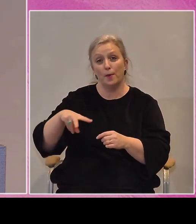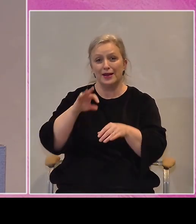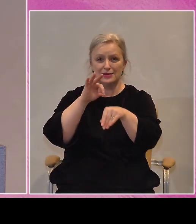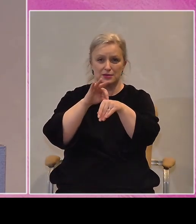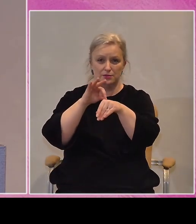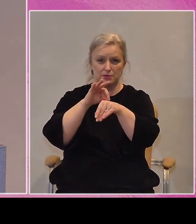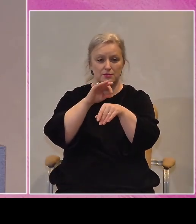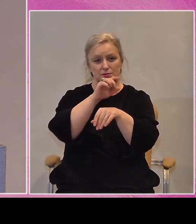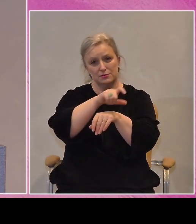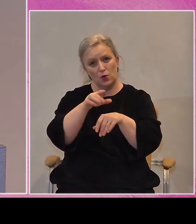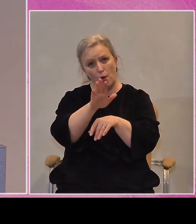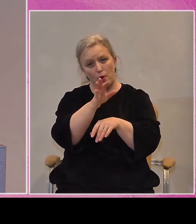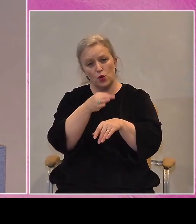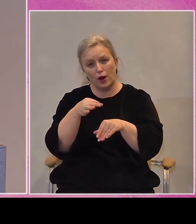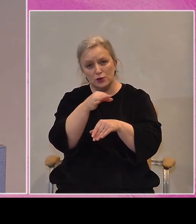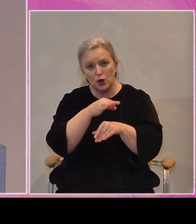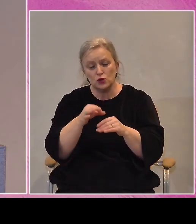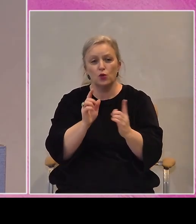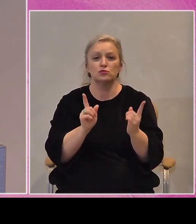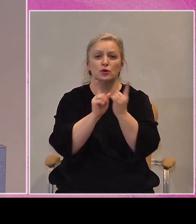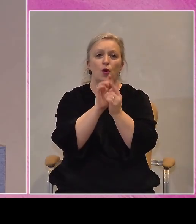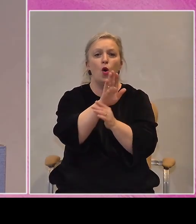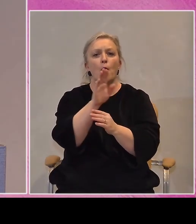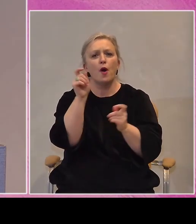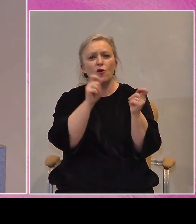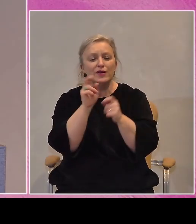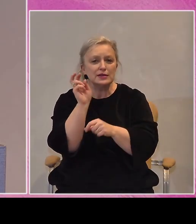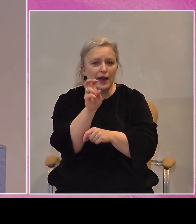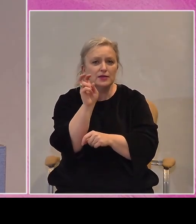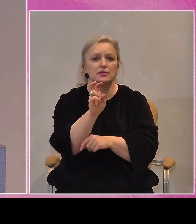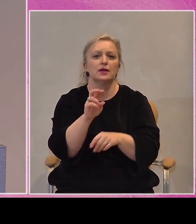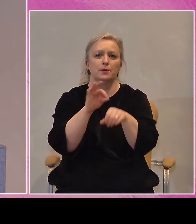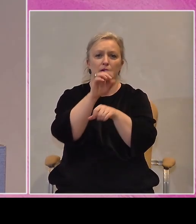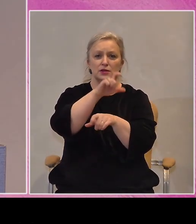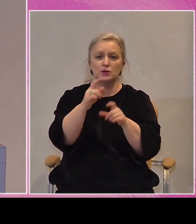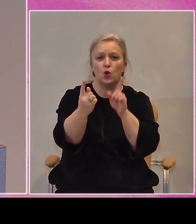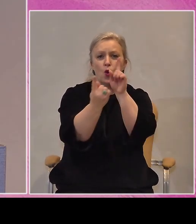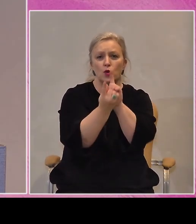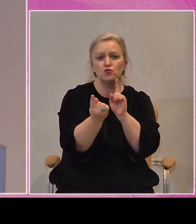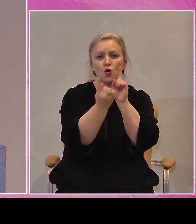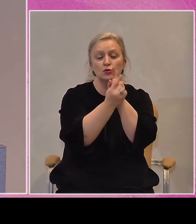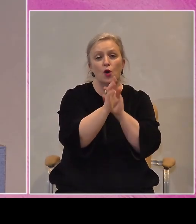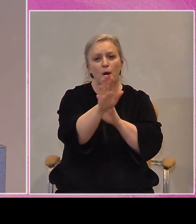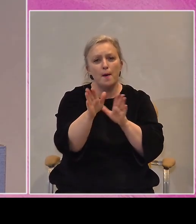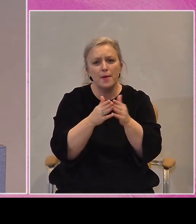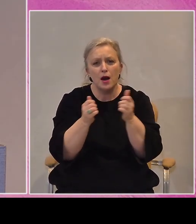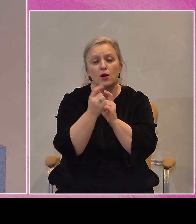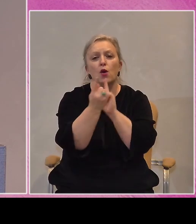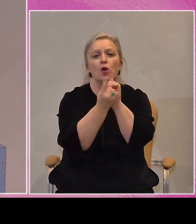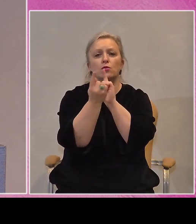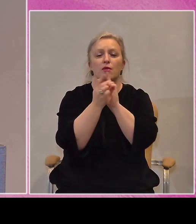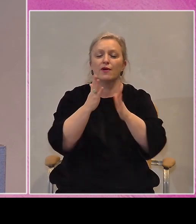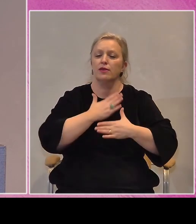when I encountered Pitt Hopkins patient organization. I went to their conferences, I met patients